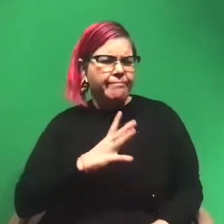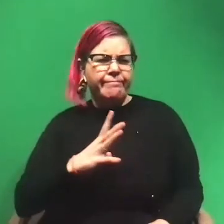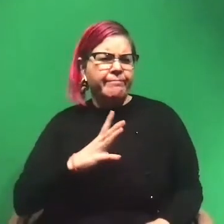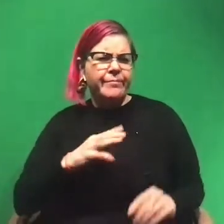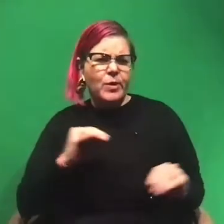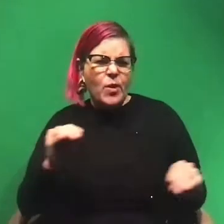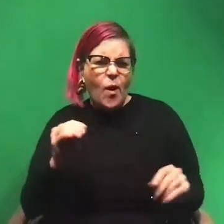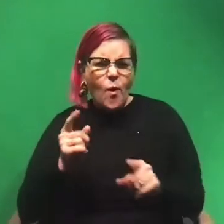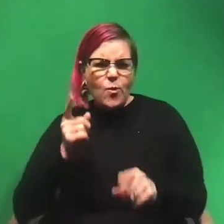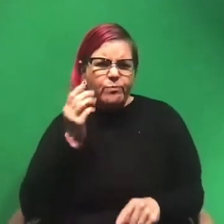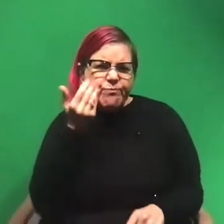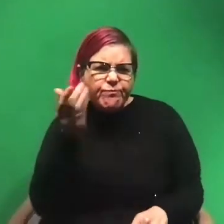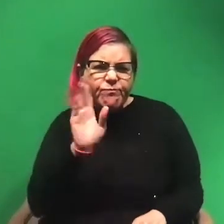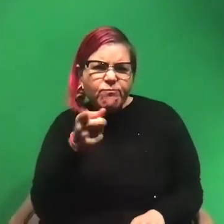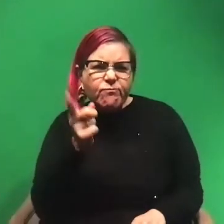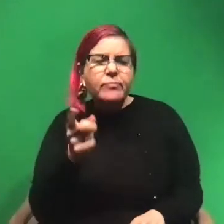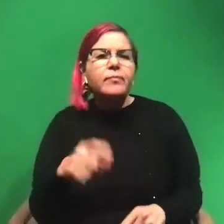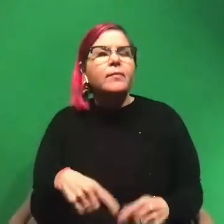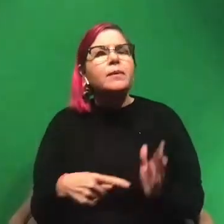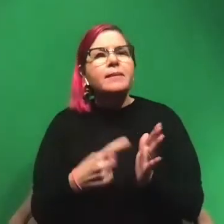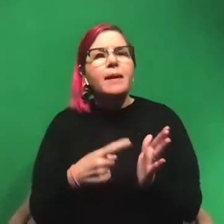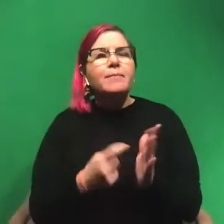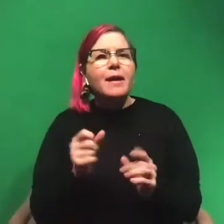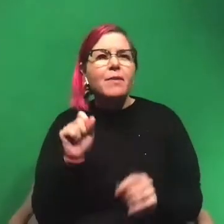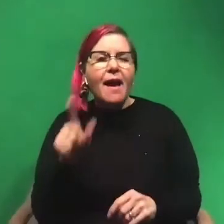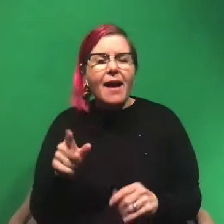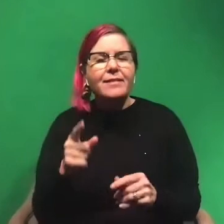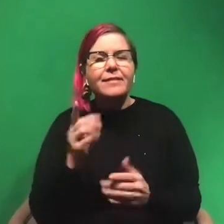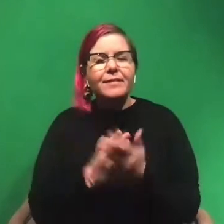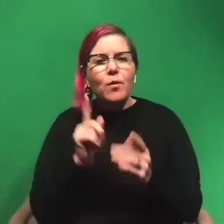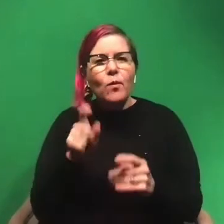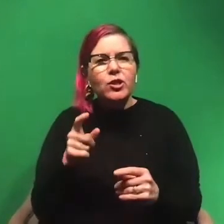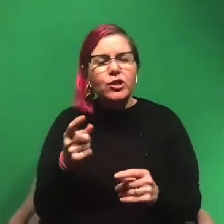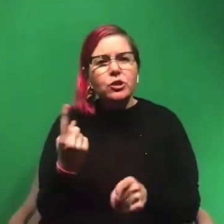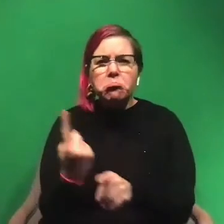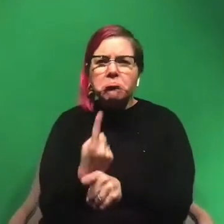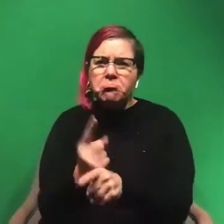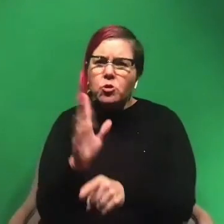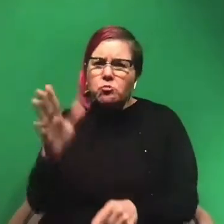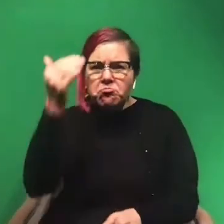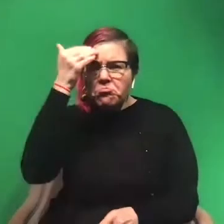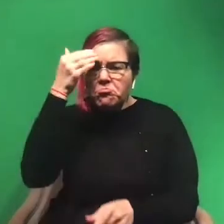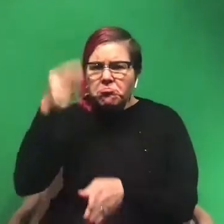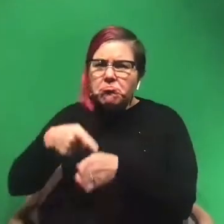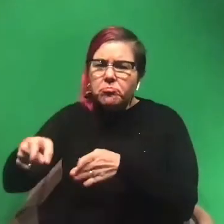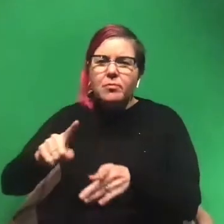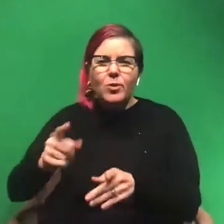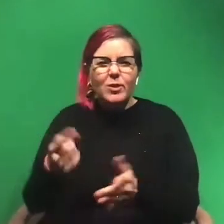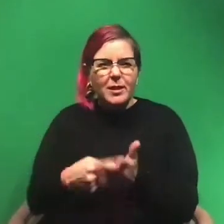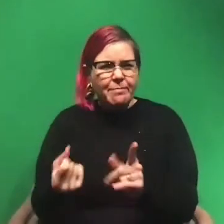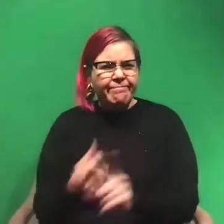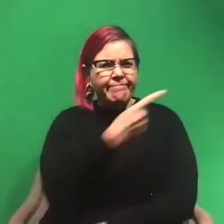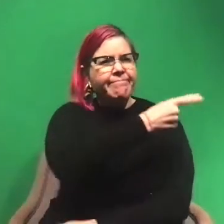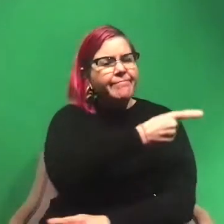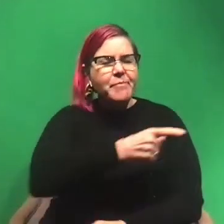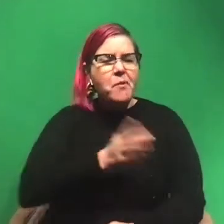shame. Sometimes we ask questions, some of which are reasonable and in your wheelhouse, and sometimes are totally out of left field, but we figure we'll